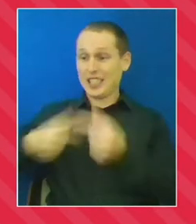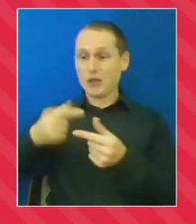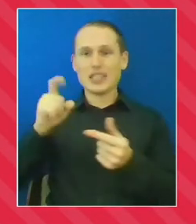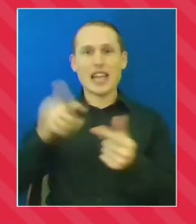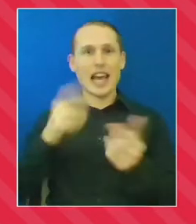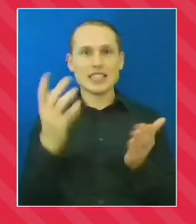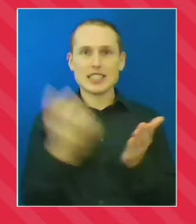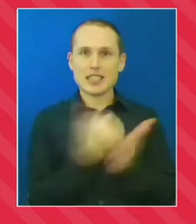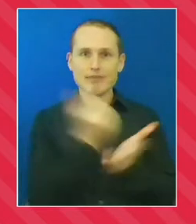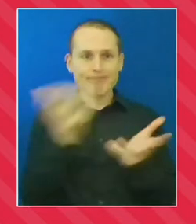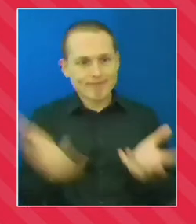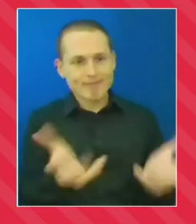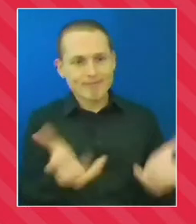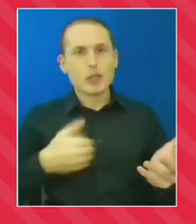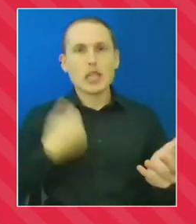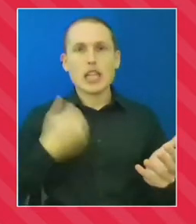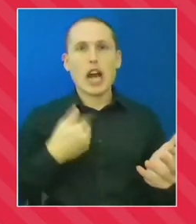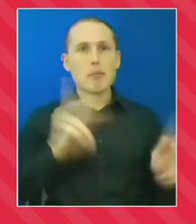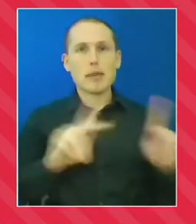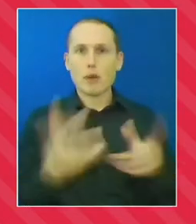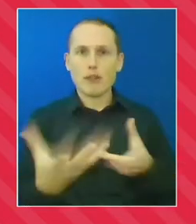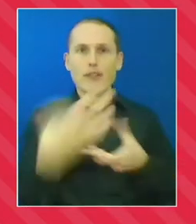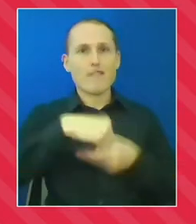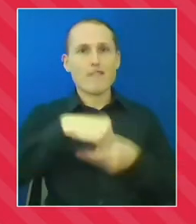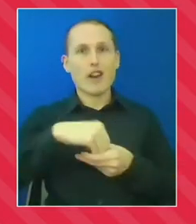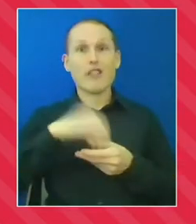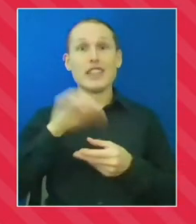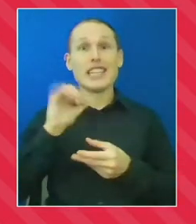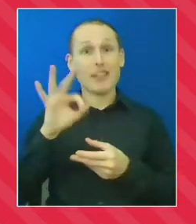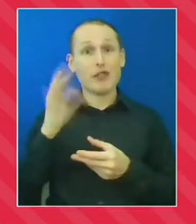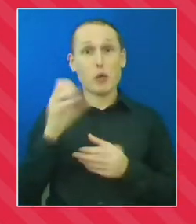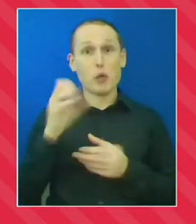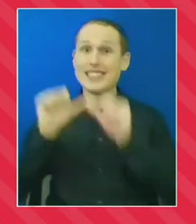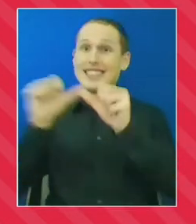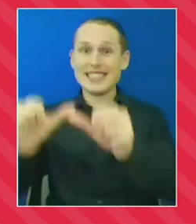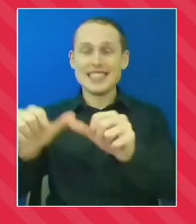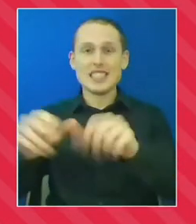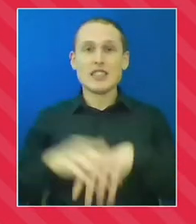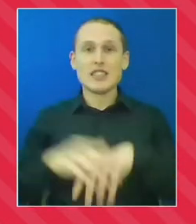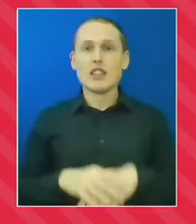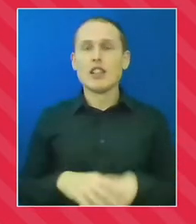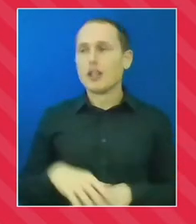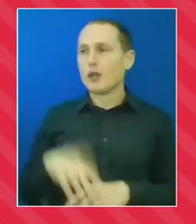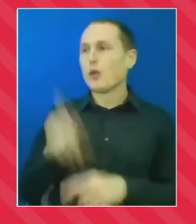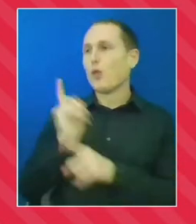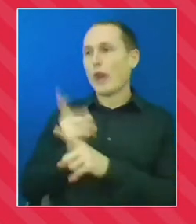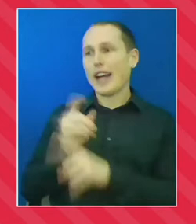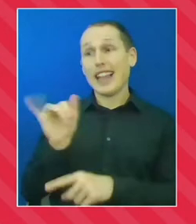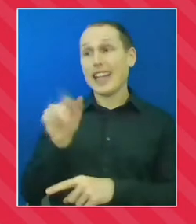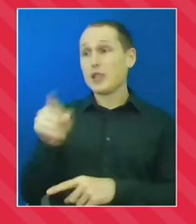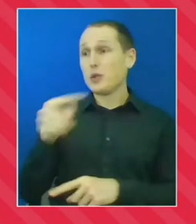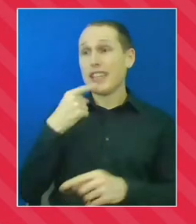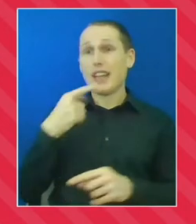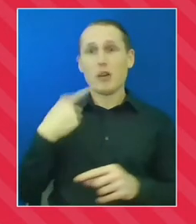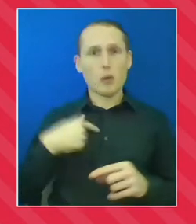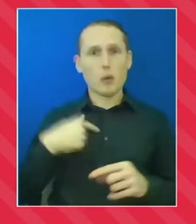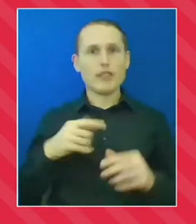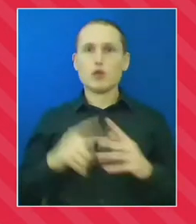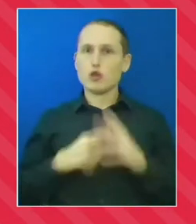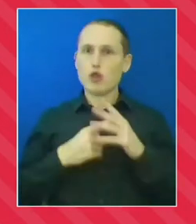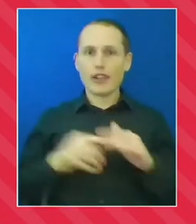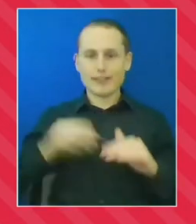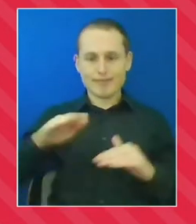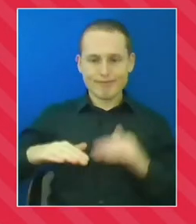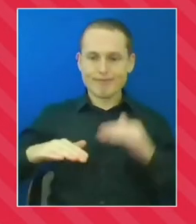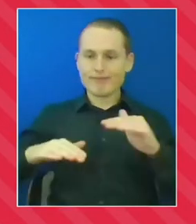to just what you were talking about. Well, like you said, we've laid that foundation. And so the 20-somethings are